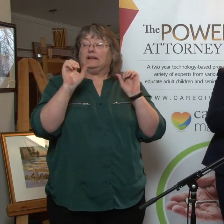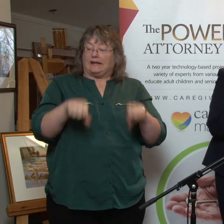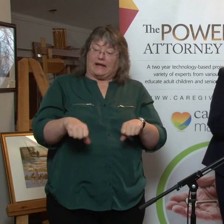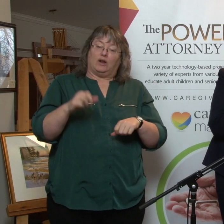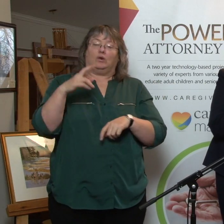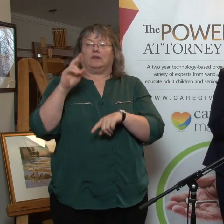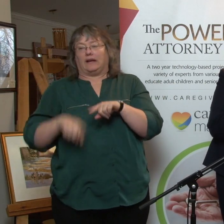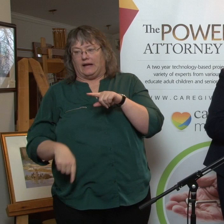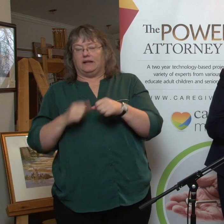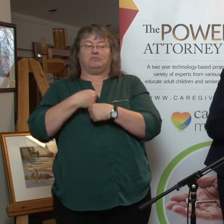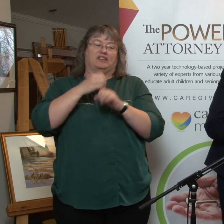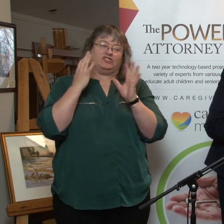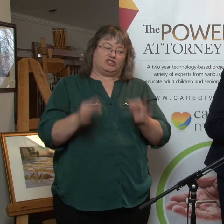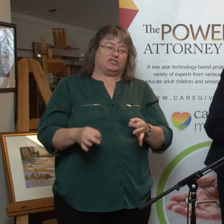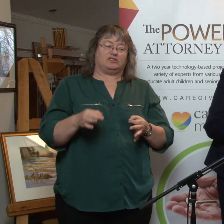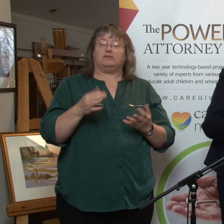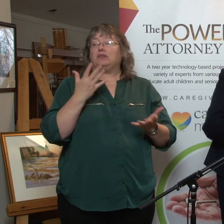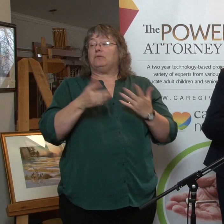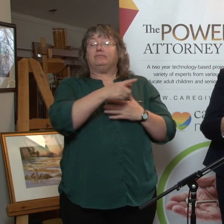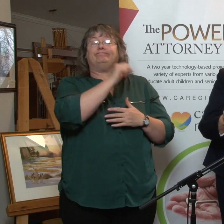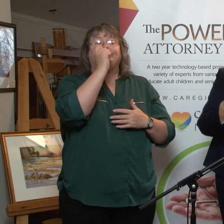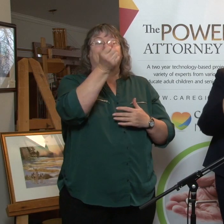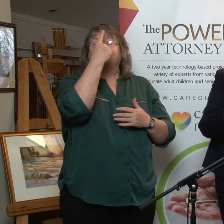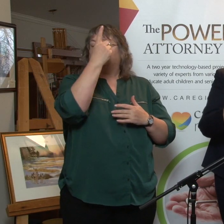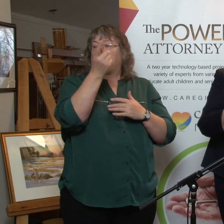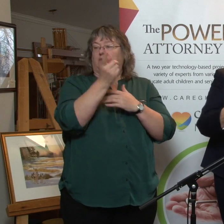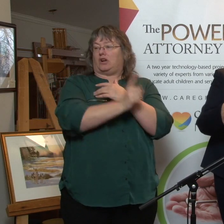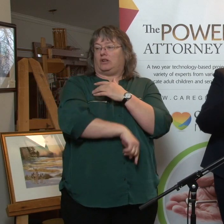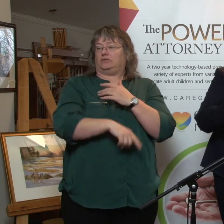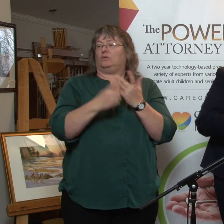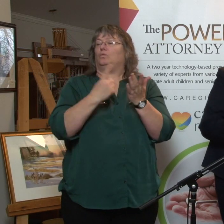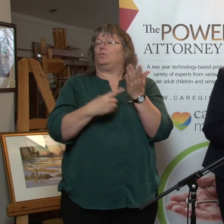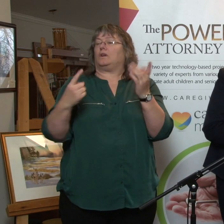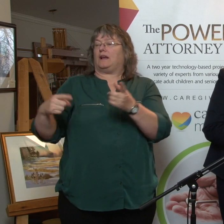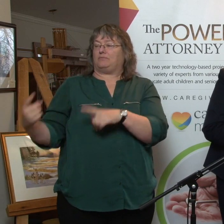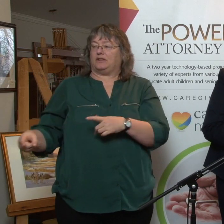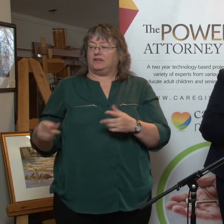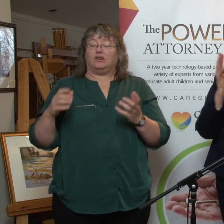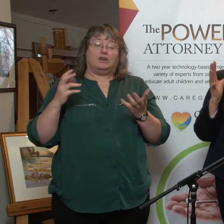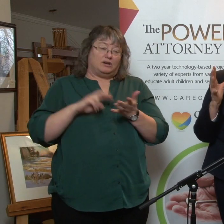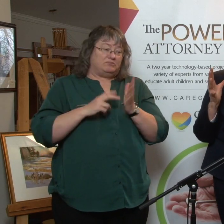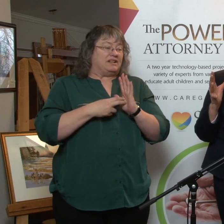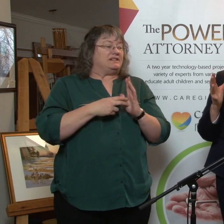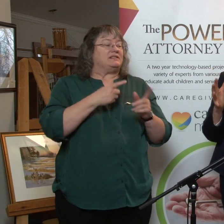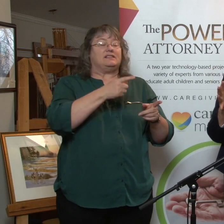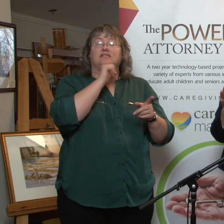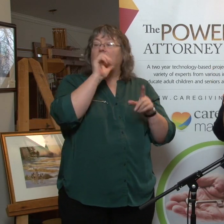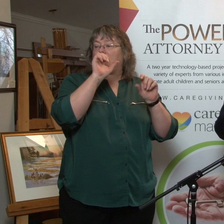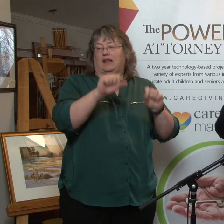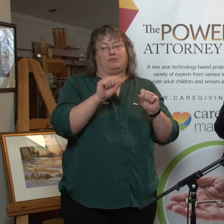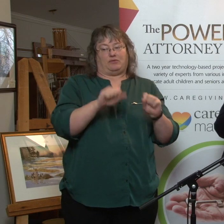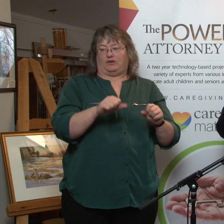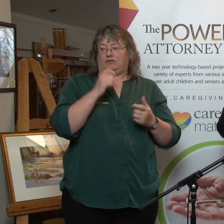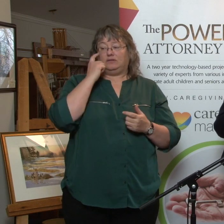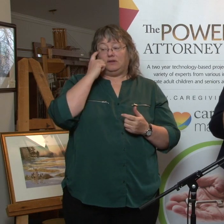the consequences of his decisions. So he can be deemed incapable. It's a big thing for a